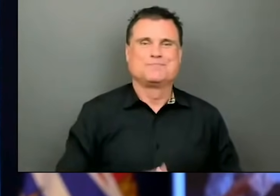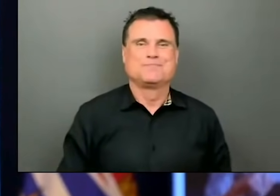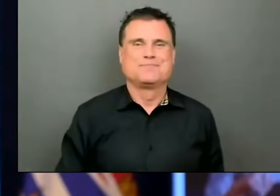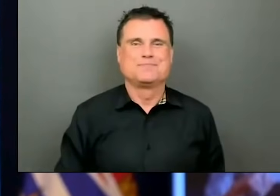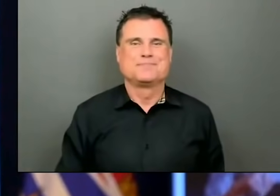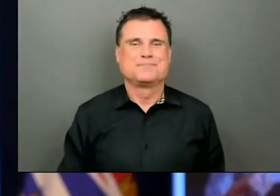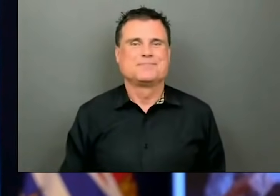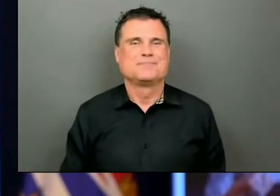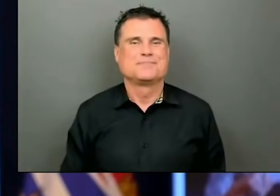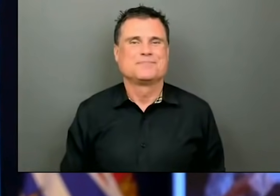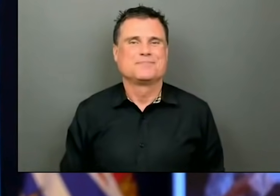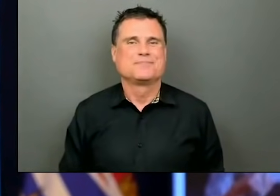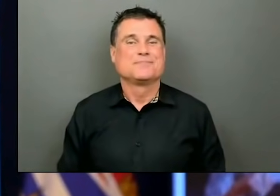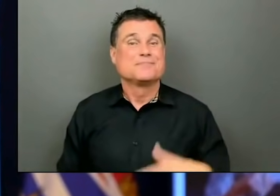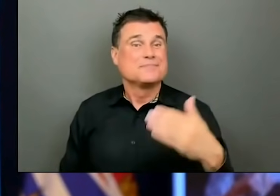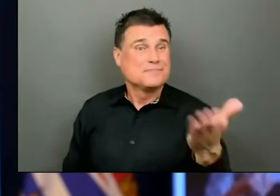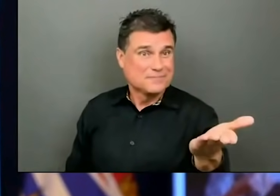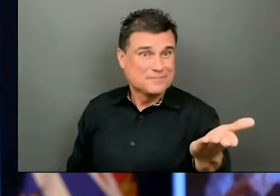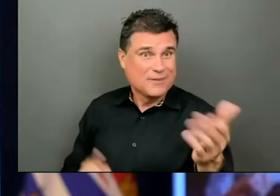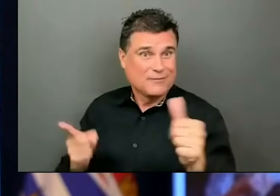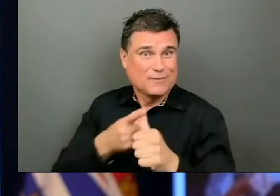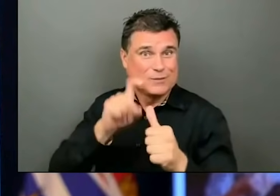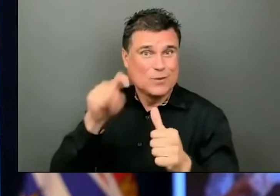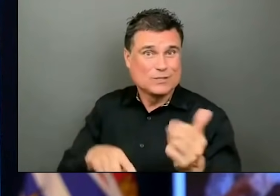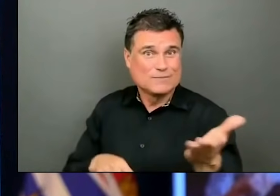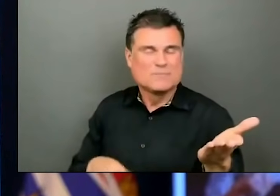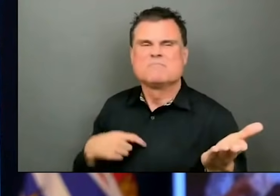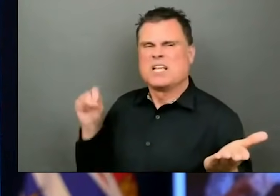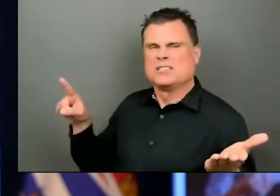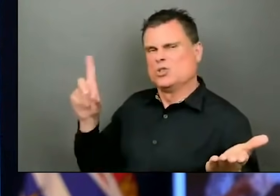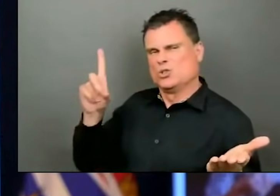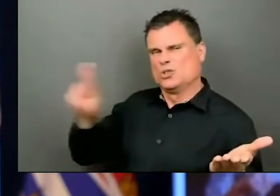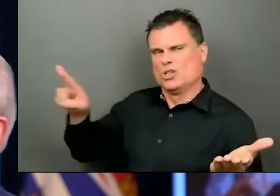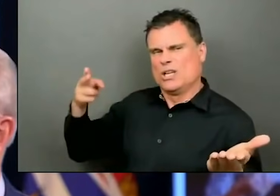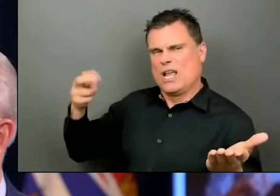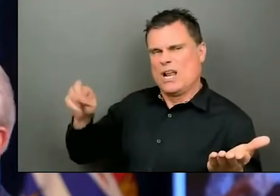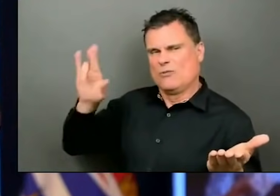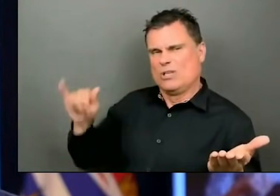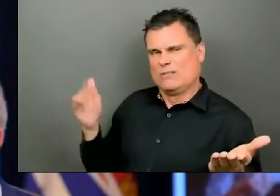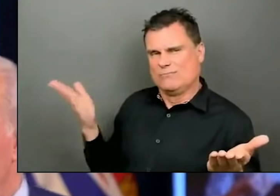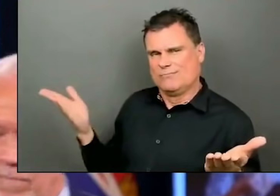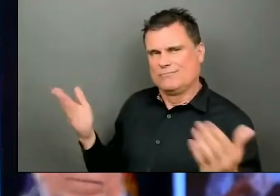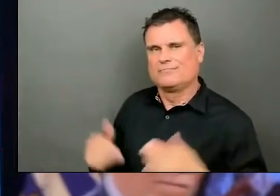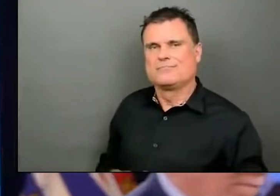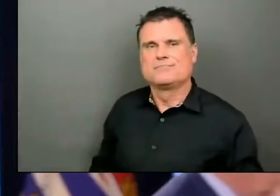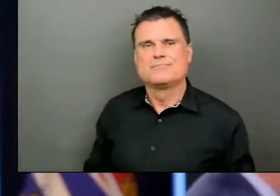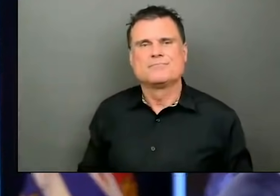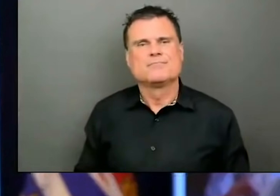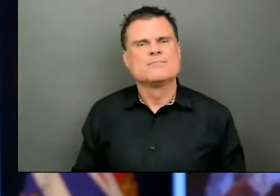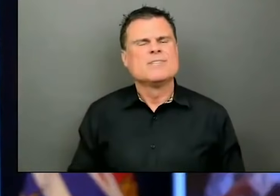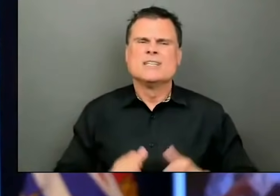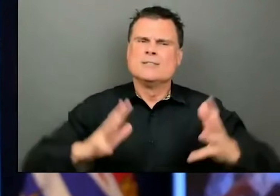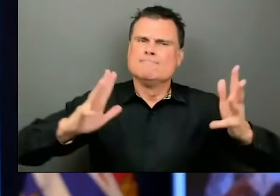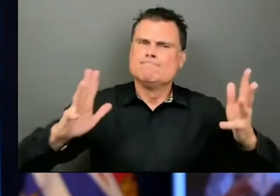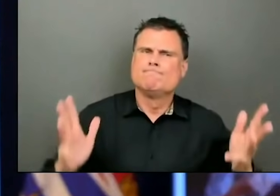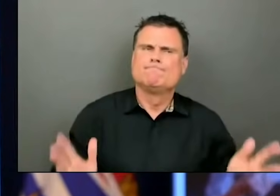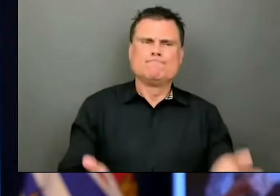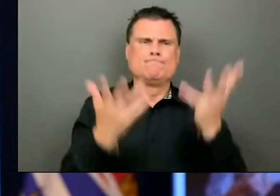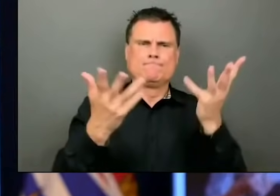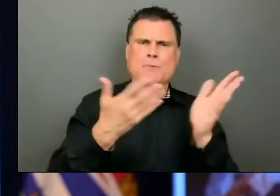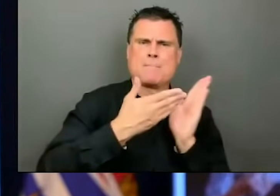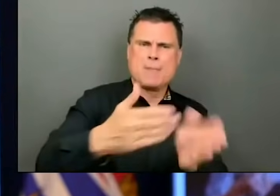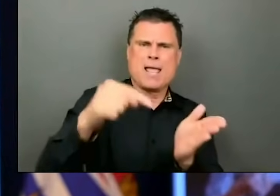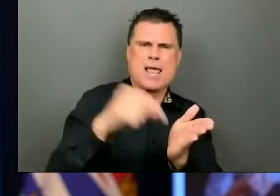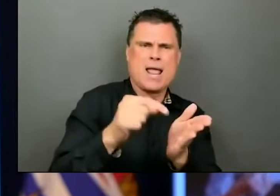Good day. I have a question for Dr. Henry. The restart plan, as I read it, the key data that you're quoting